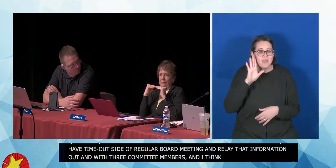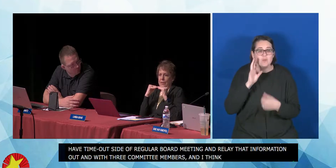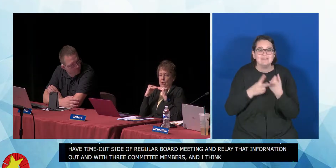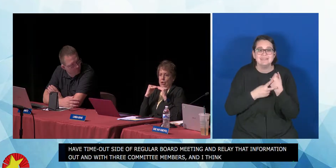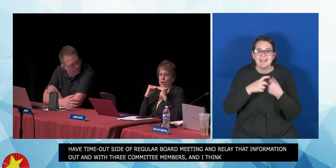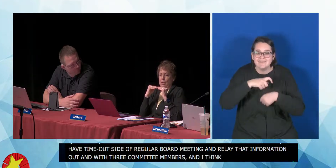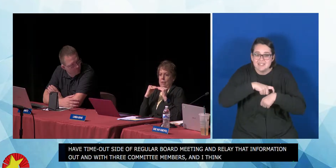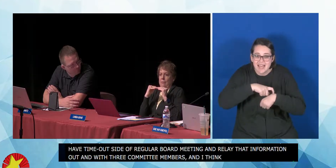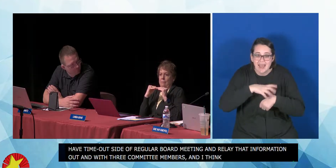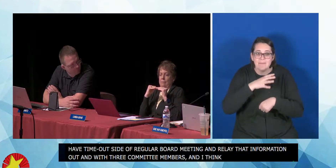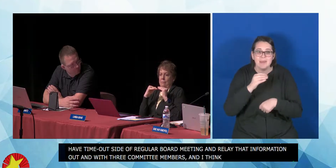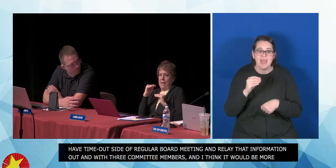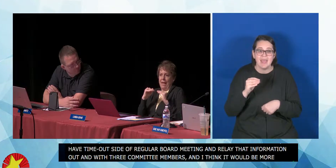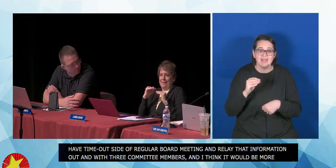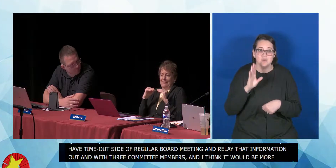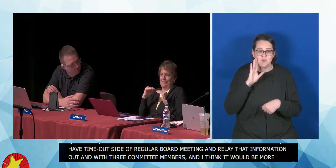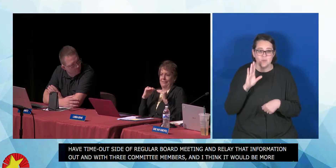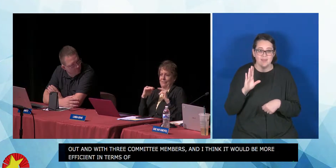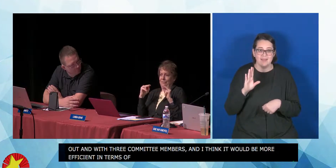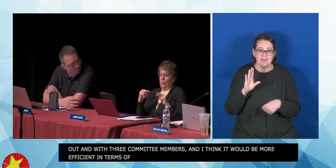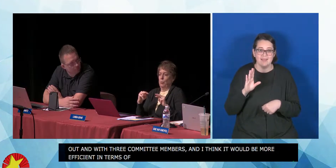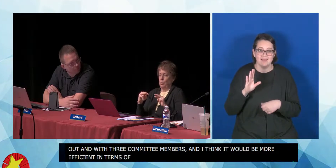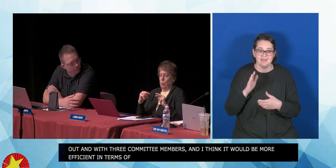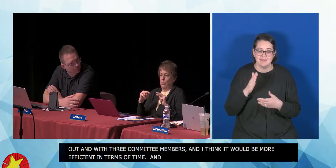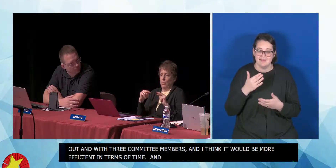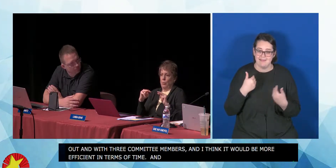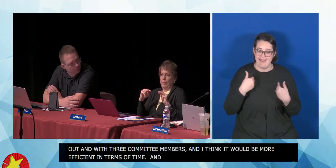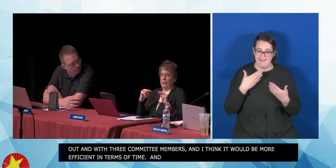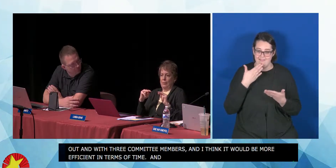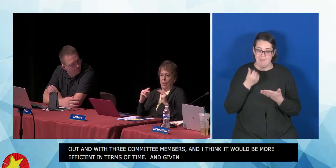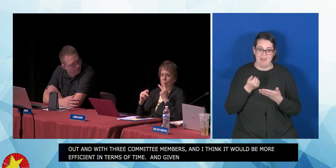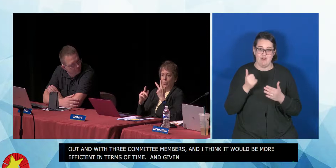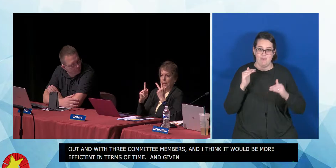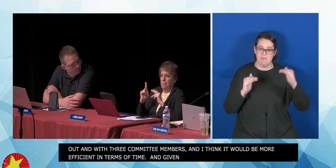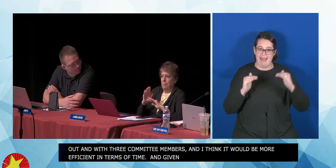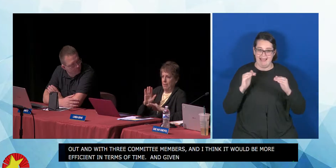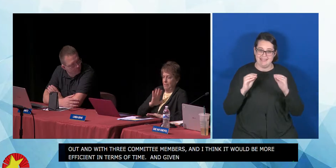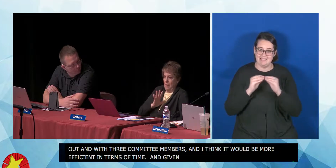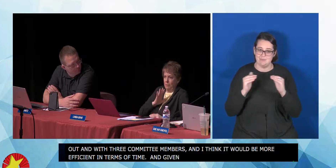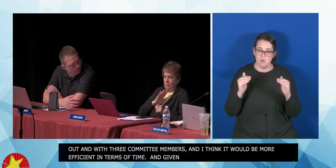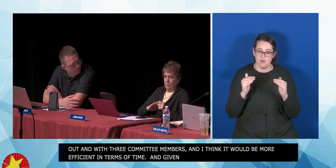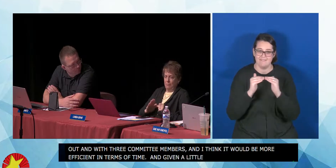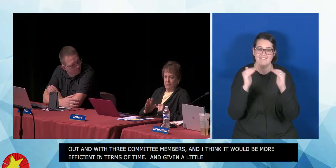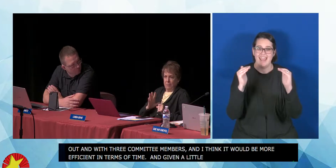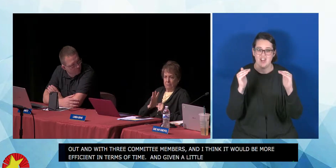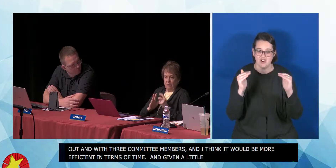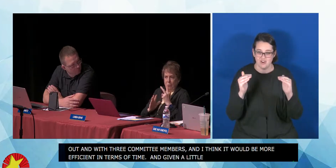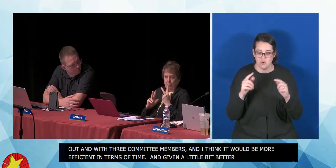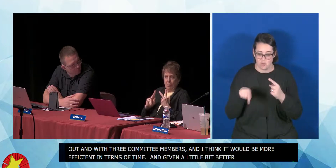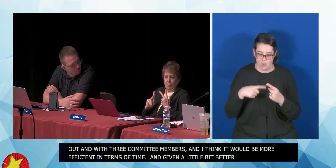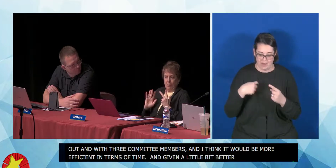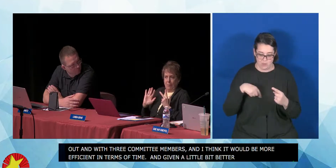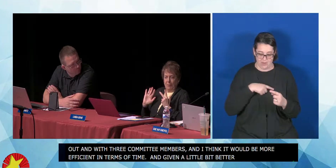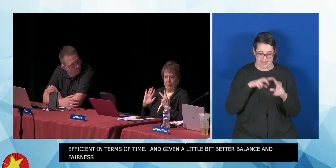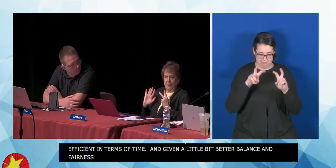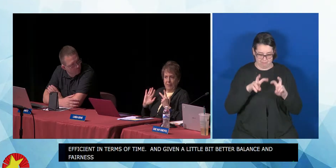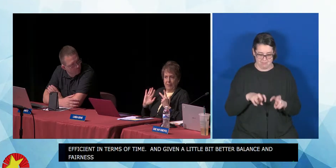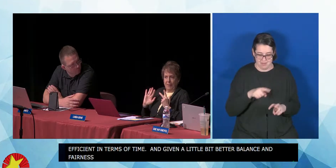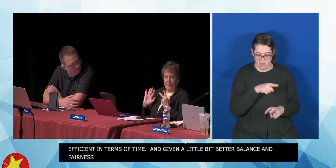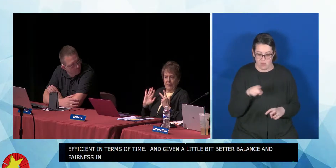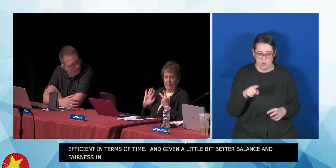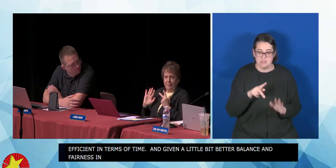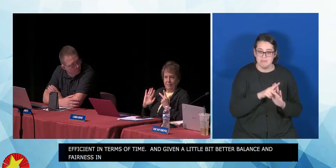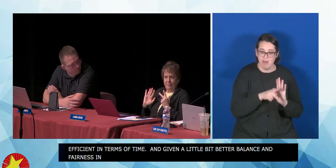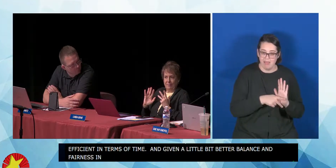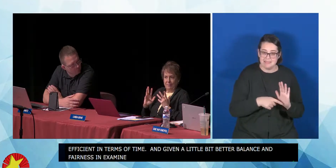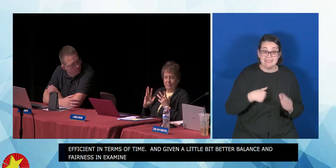and give us a little bit better balance or more fairness in examining those policies. I think a 3-person